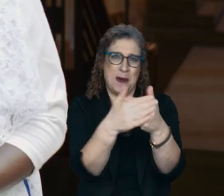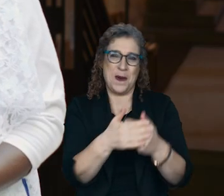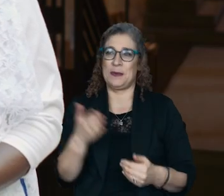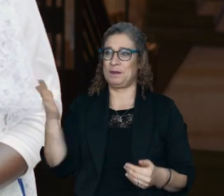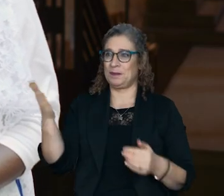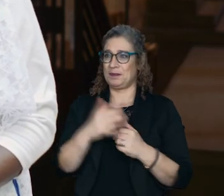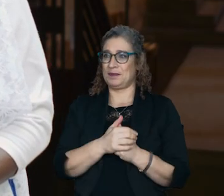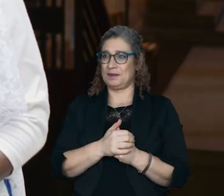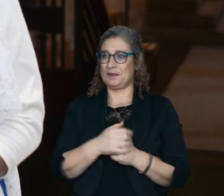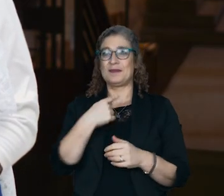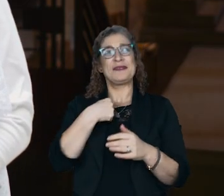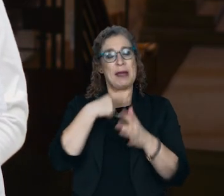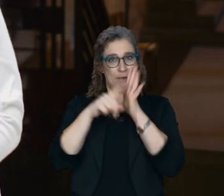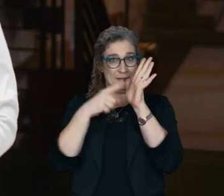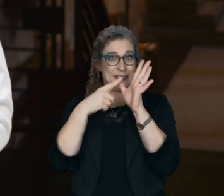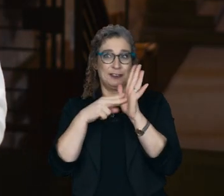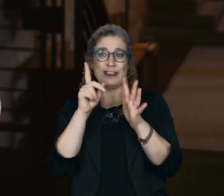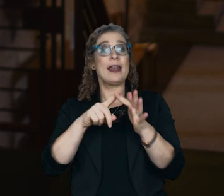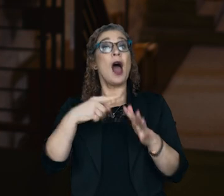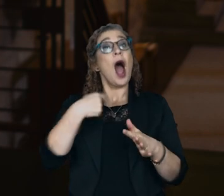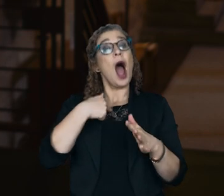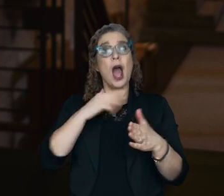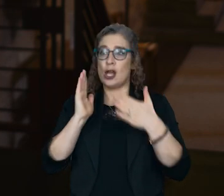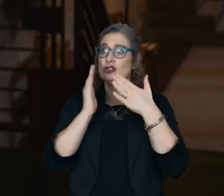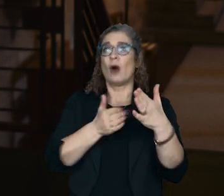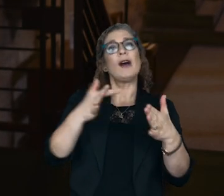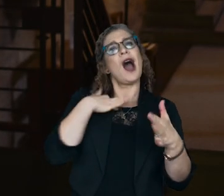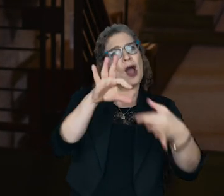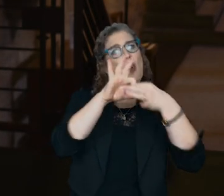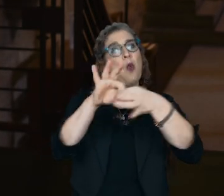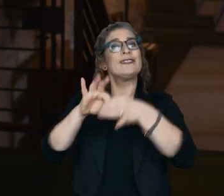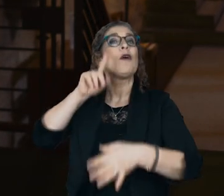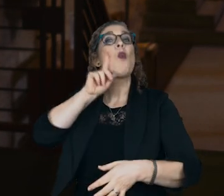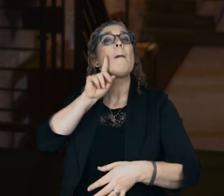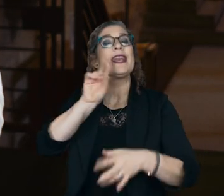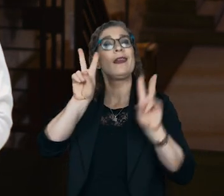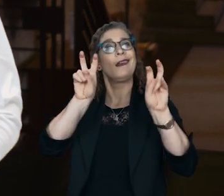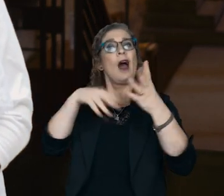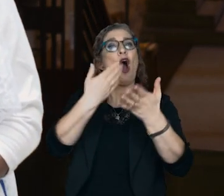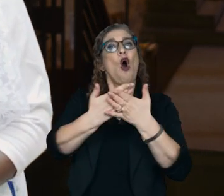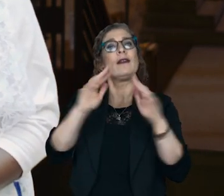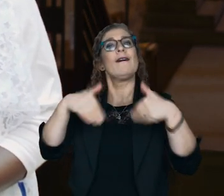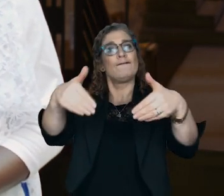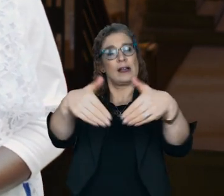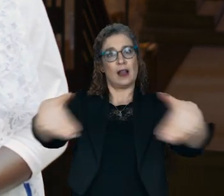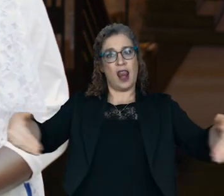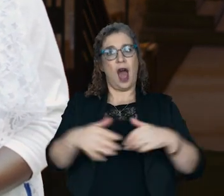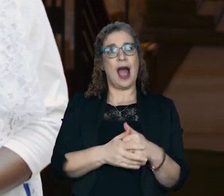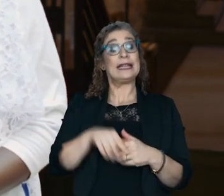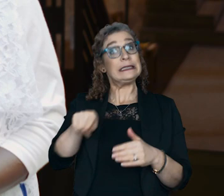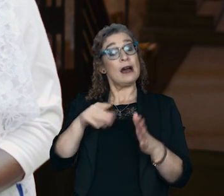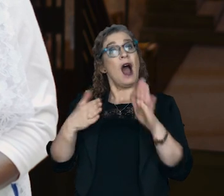Hello, my name is Jane Namure and I serve as the coordinator for Women on the Frontline, which is part of Archbishop